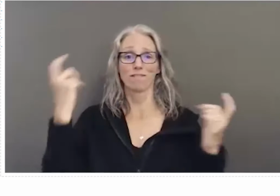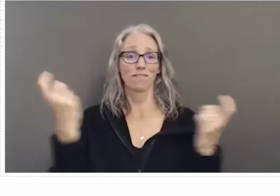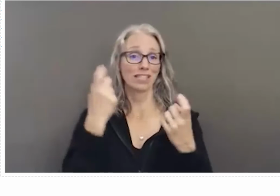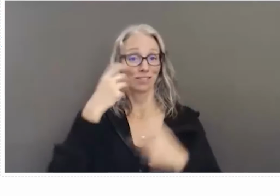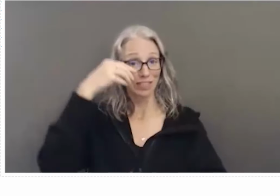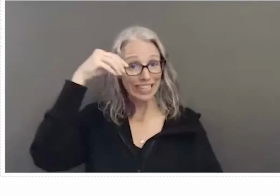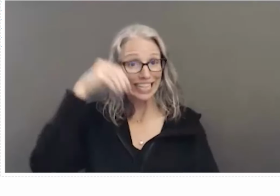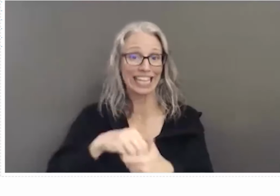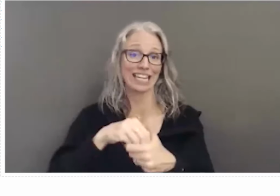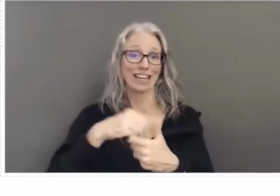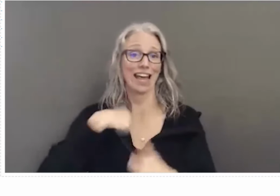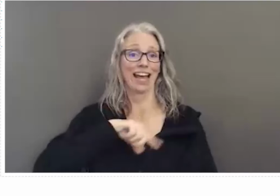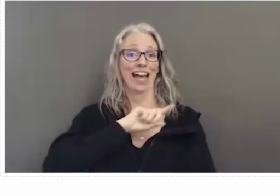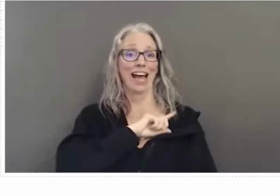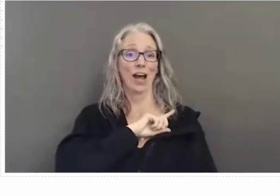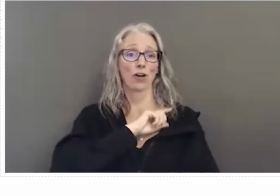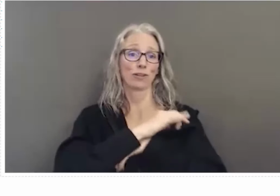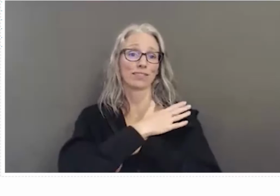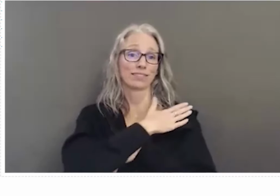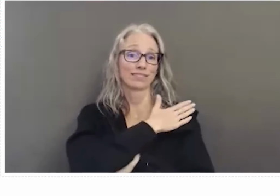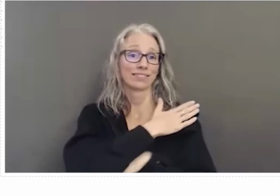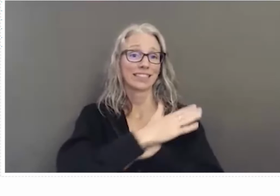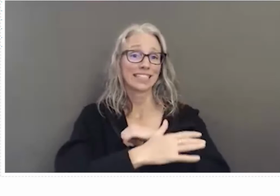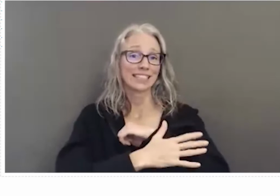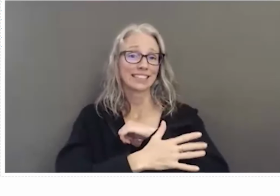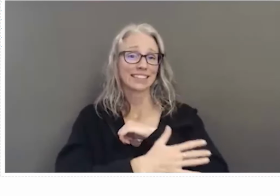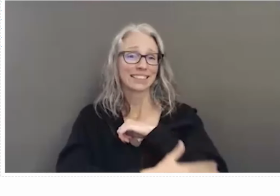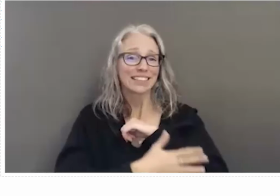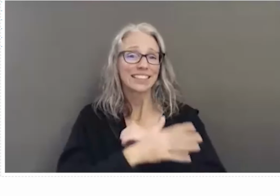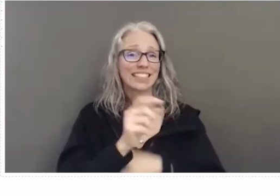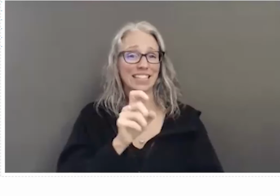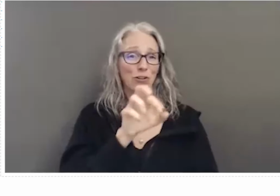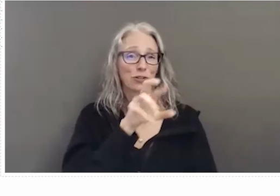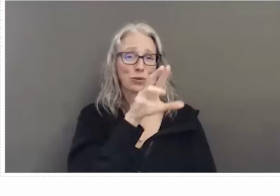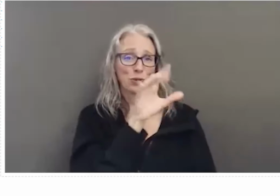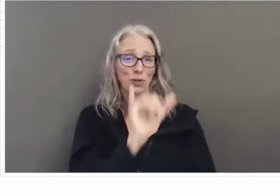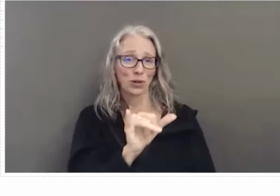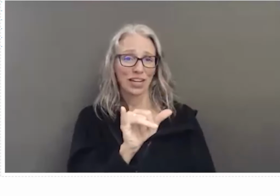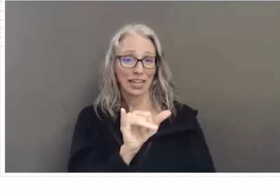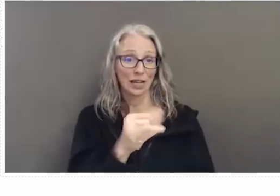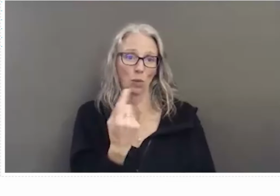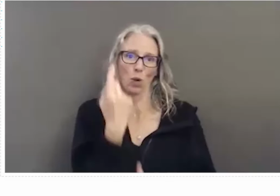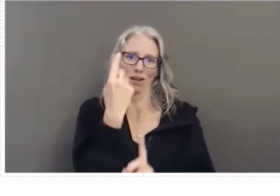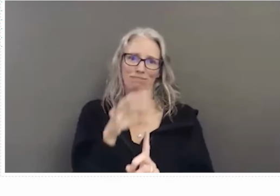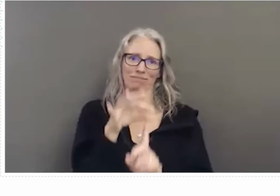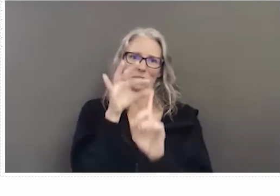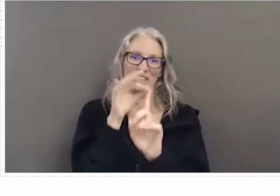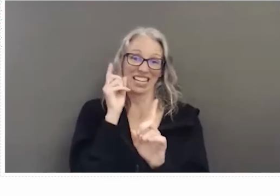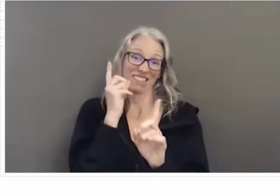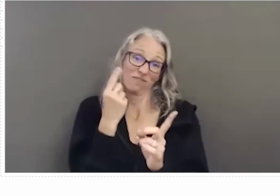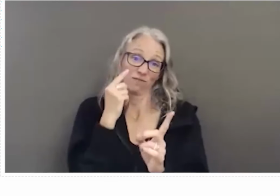also offer maybe more services than other advertising avenues might not be able to.